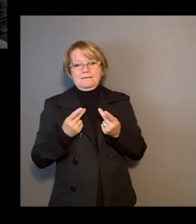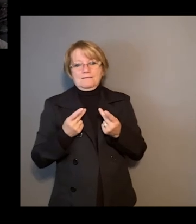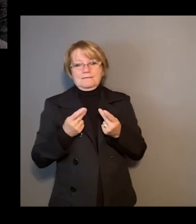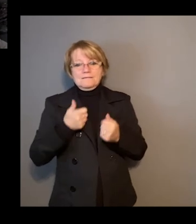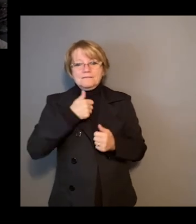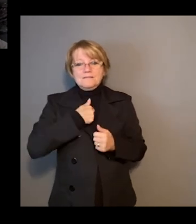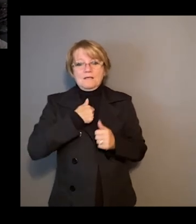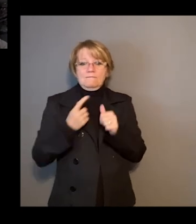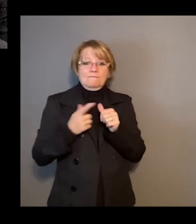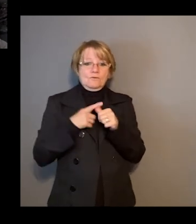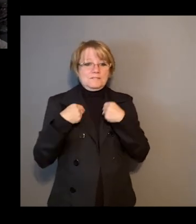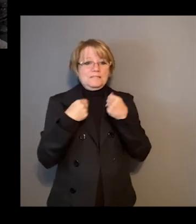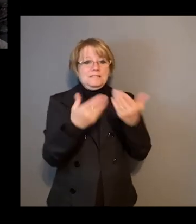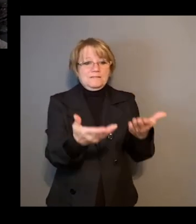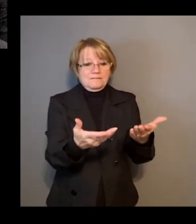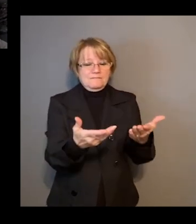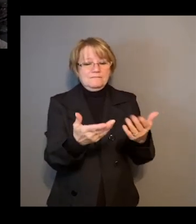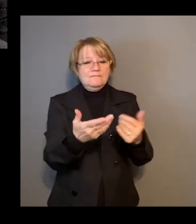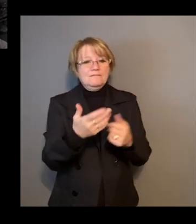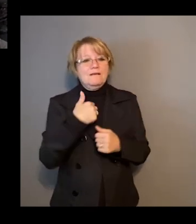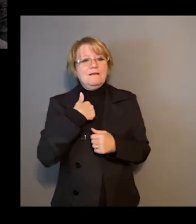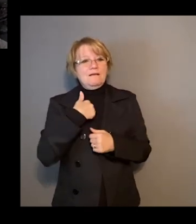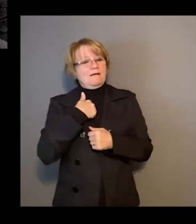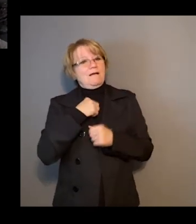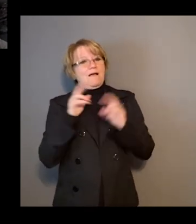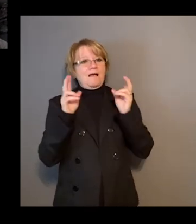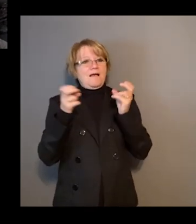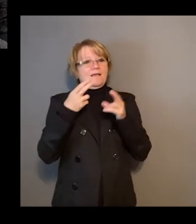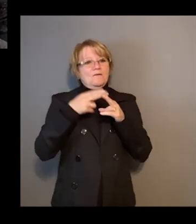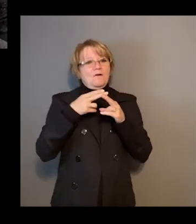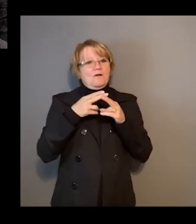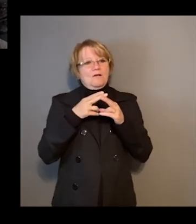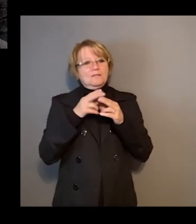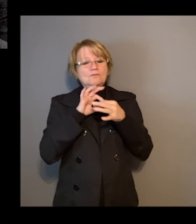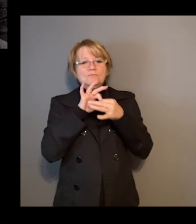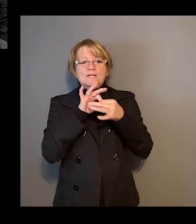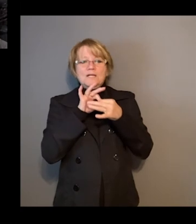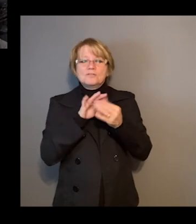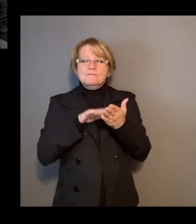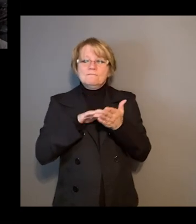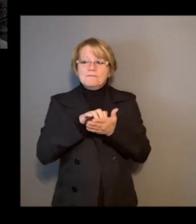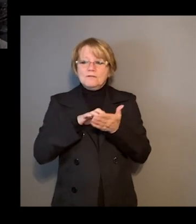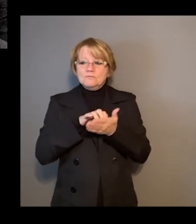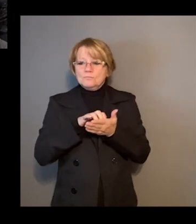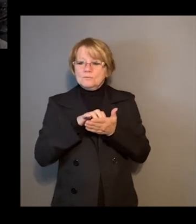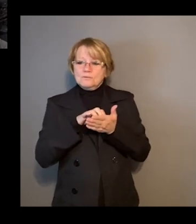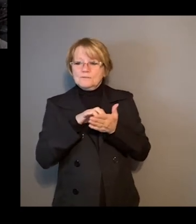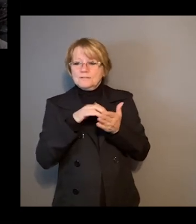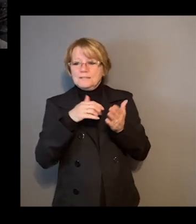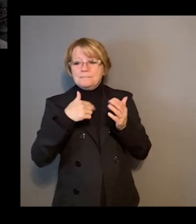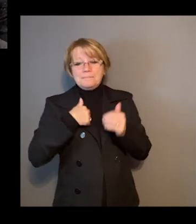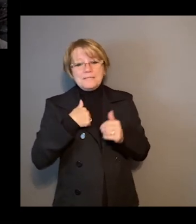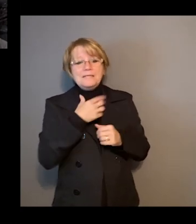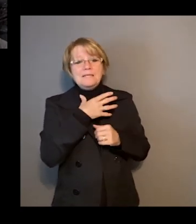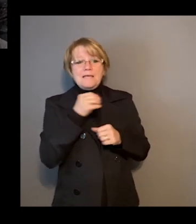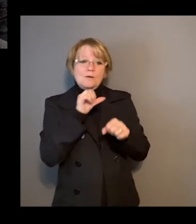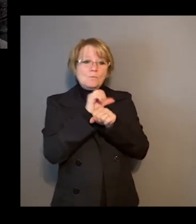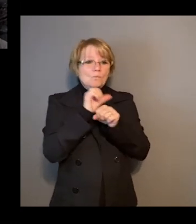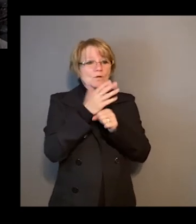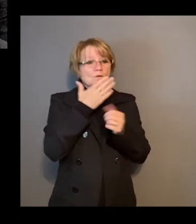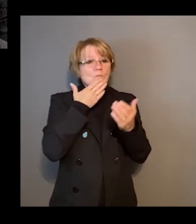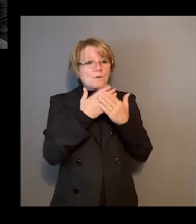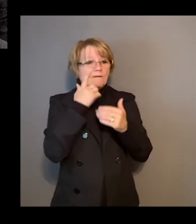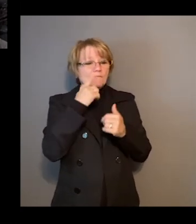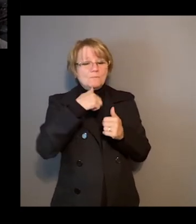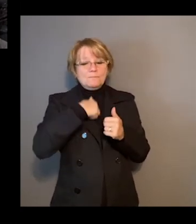it the relational vulnerable me, and it could work for you as well. It worked well for me over the years. And